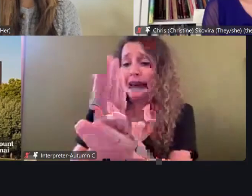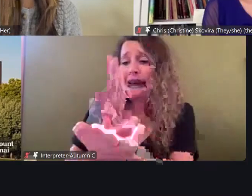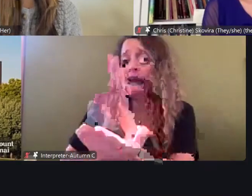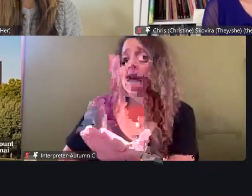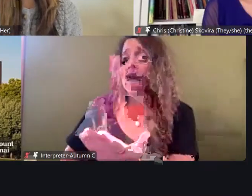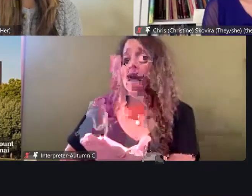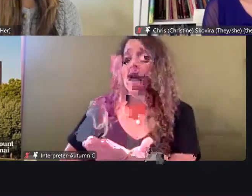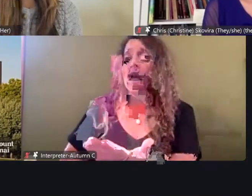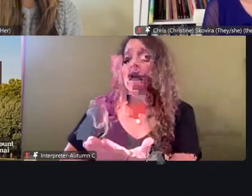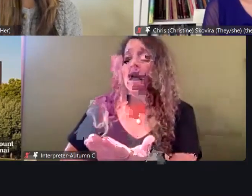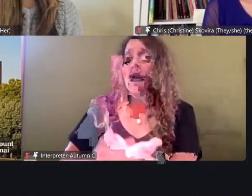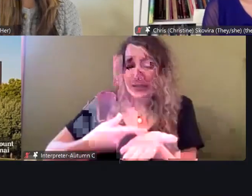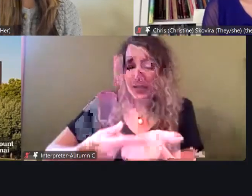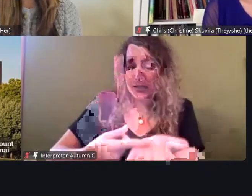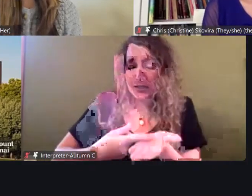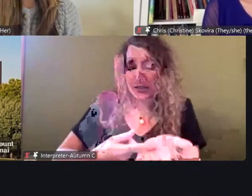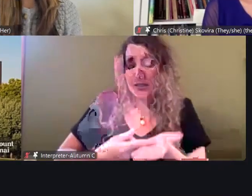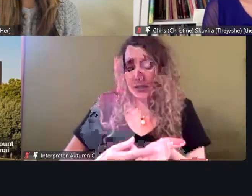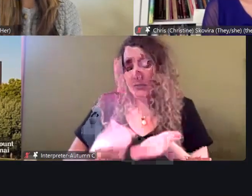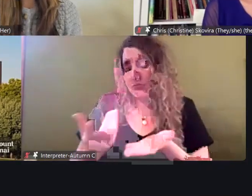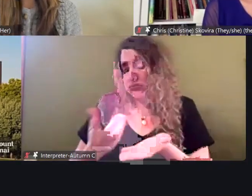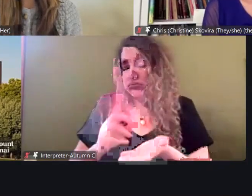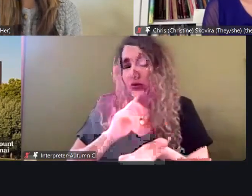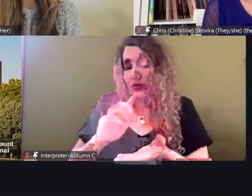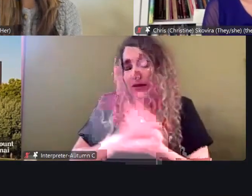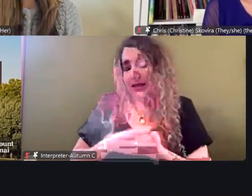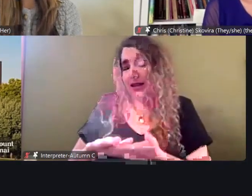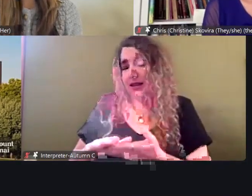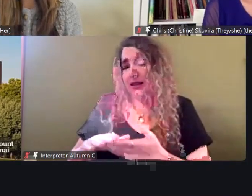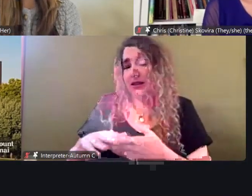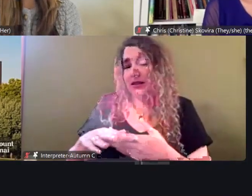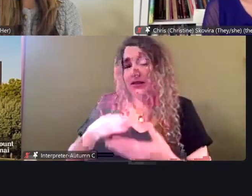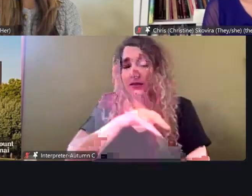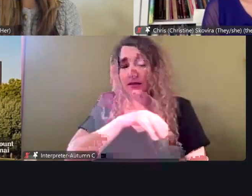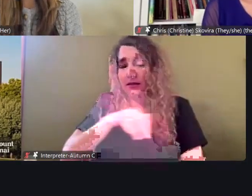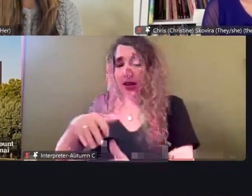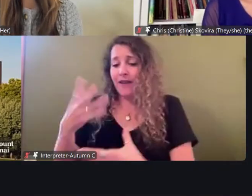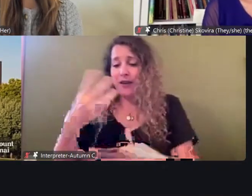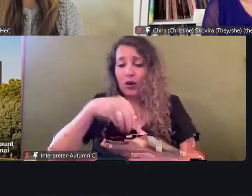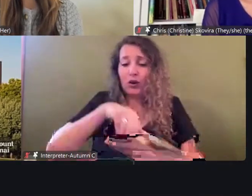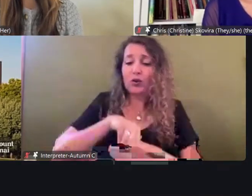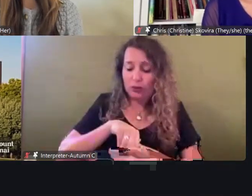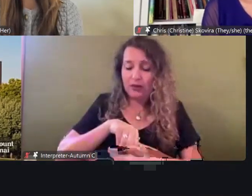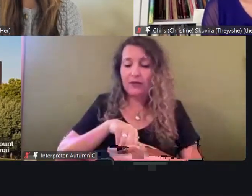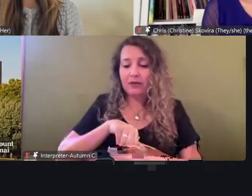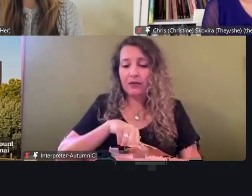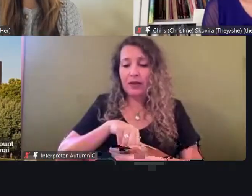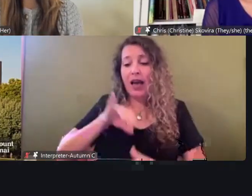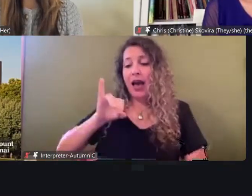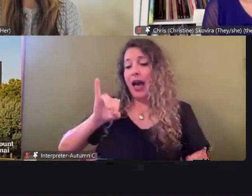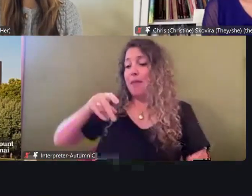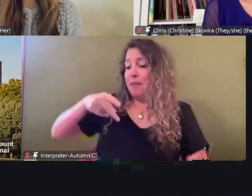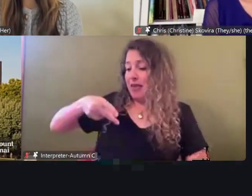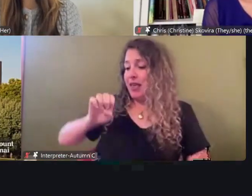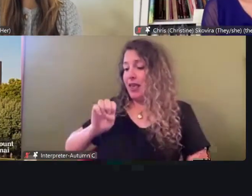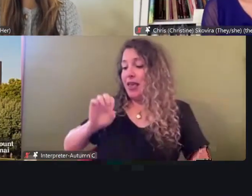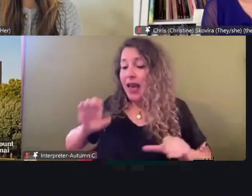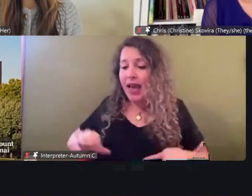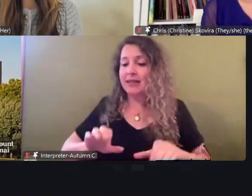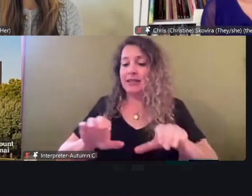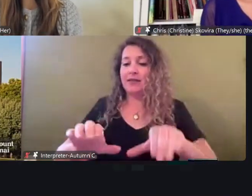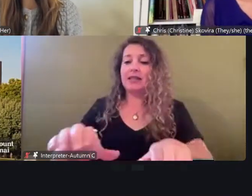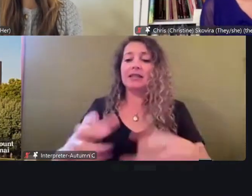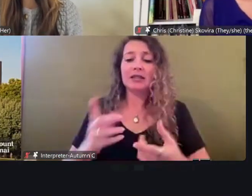talk about, and really nice studies about inclusively designed IPE activities